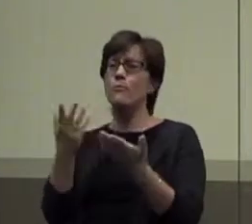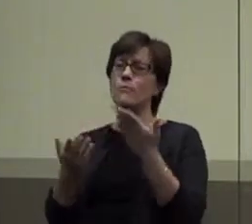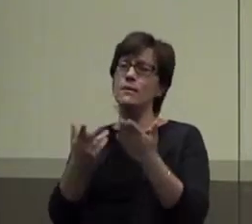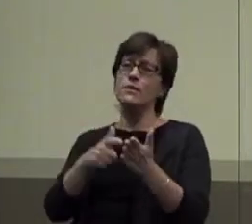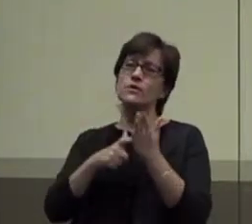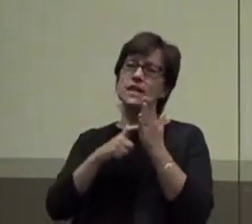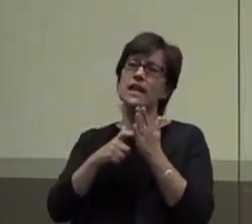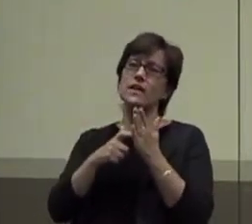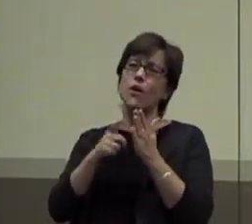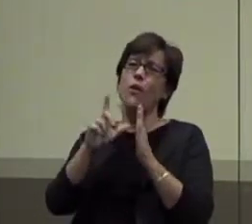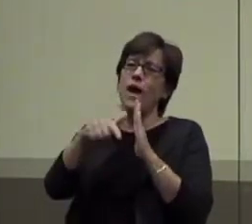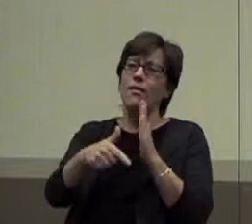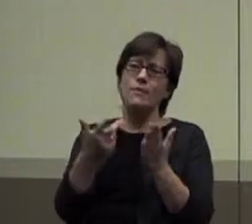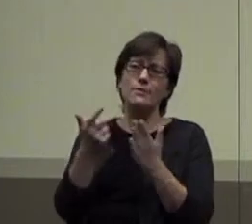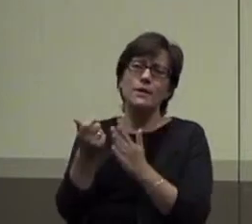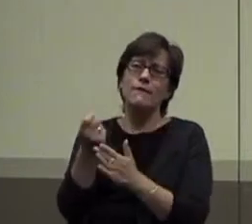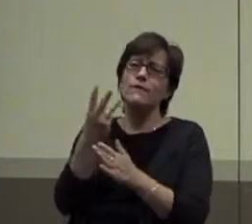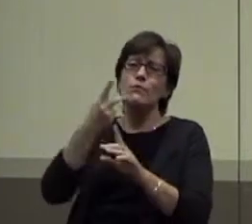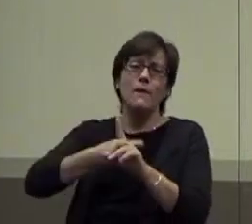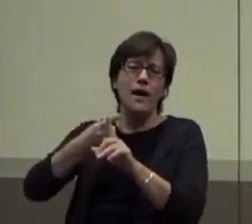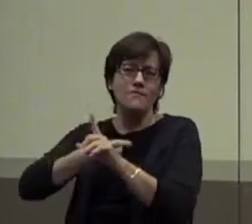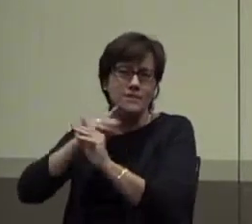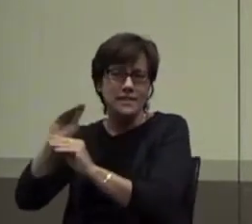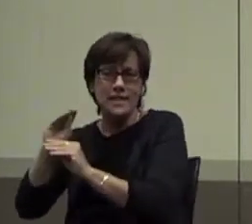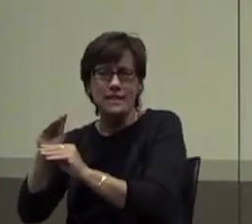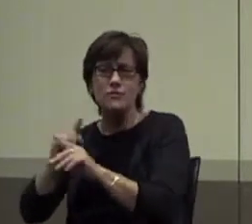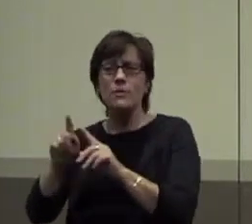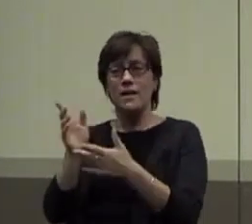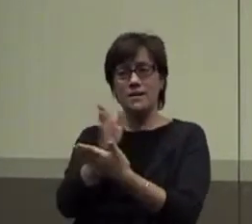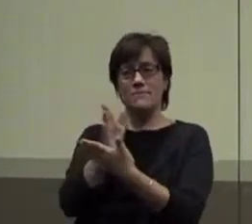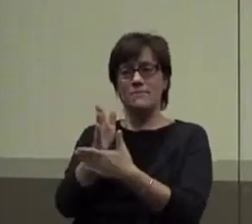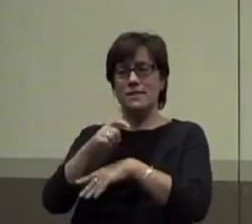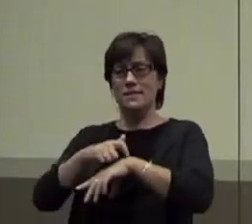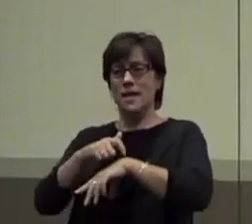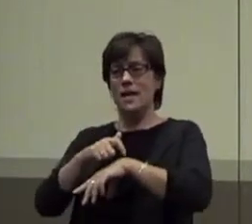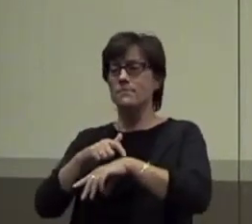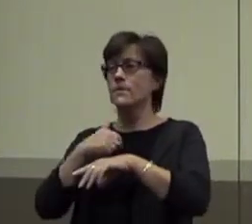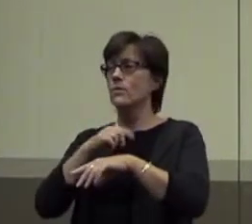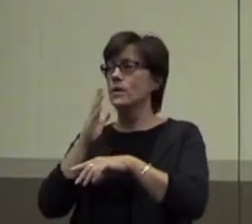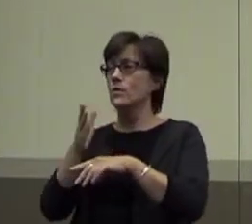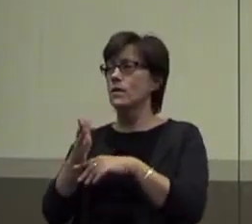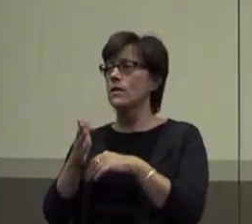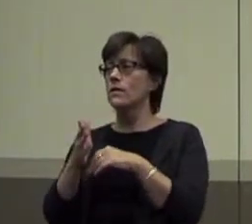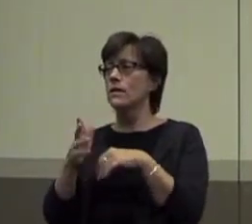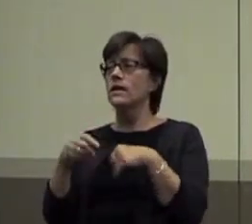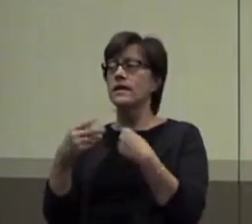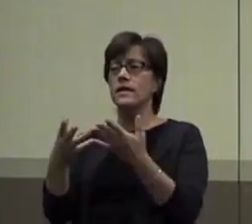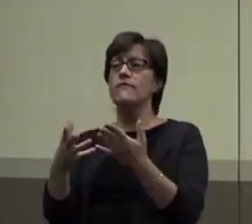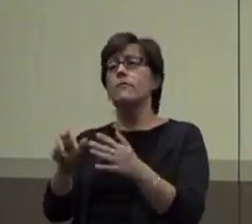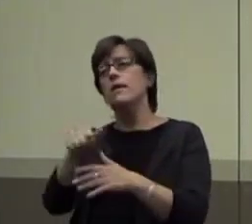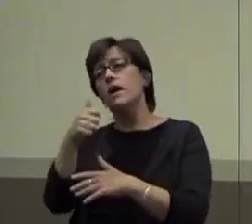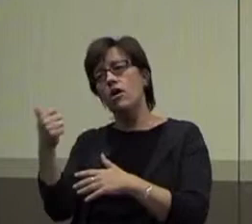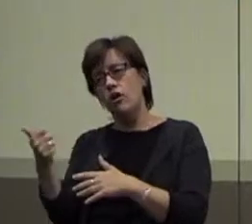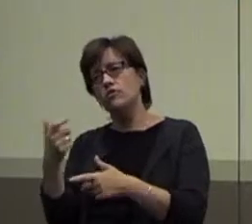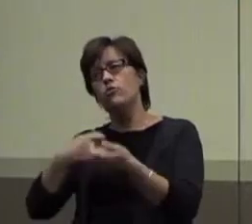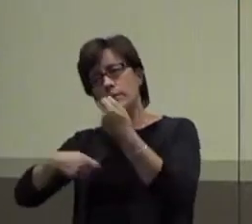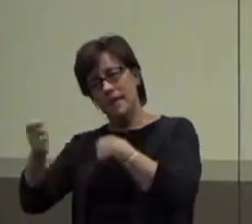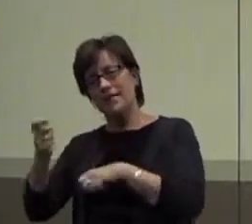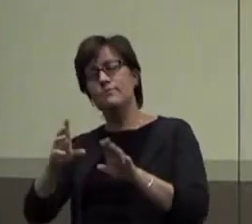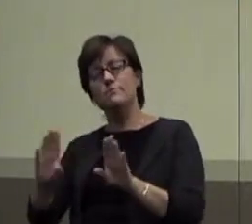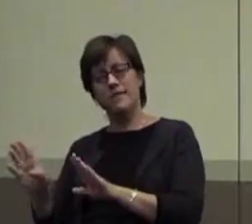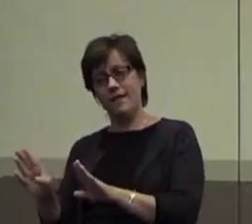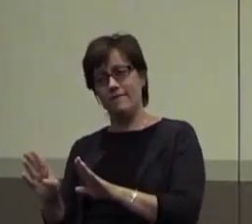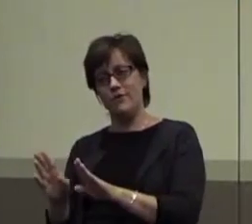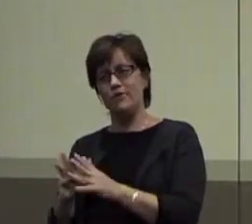maybe a few months, right? So in the meantime, we're going to give him this alternate or replacement